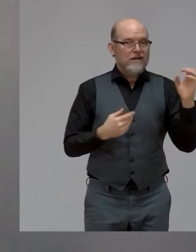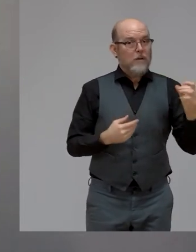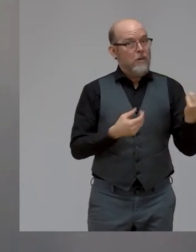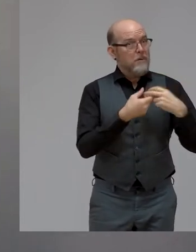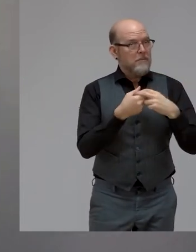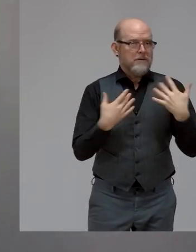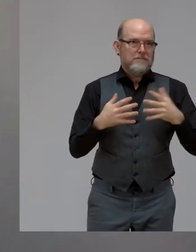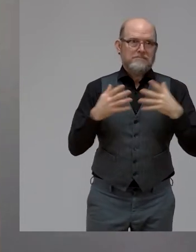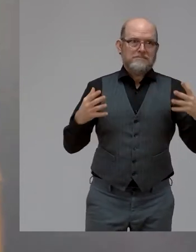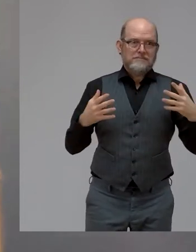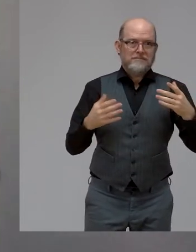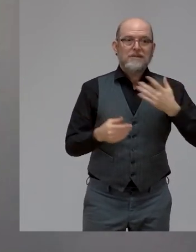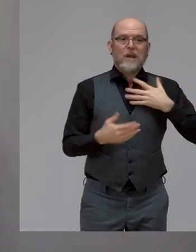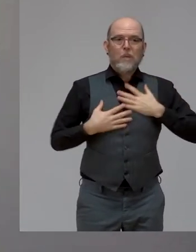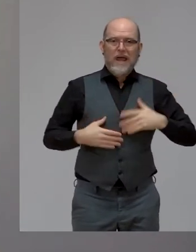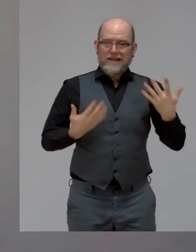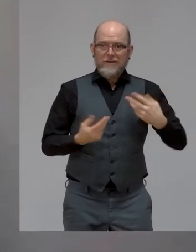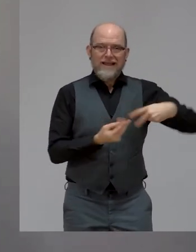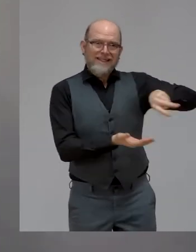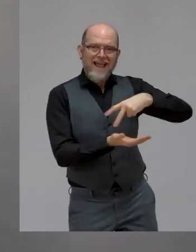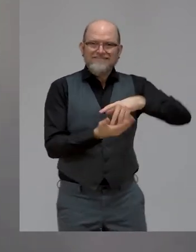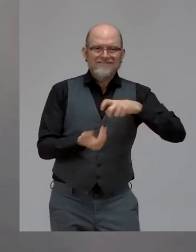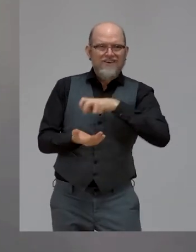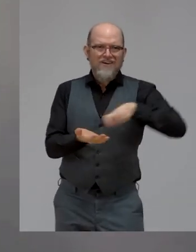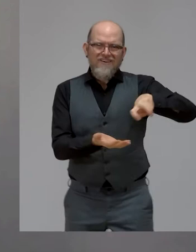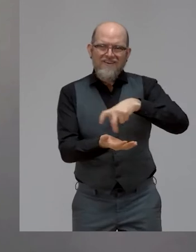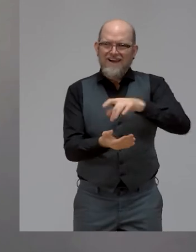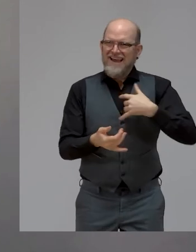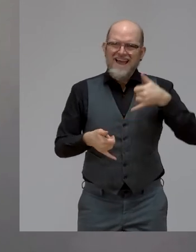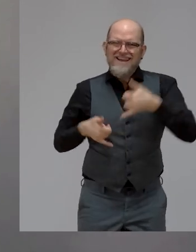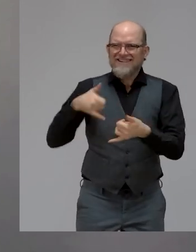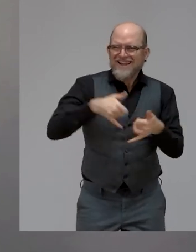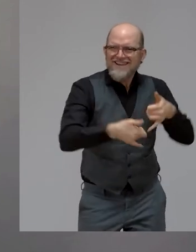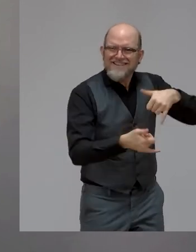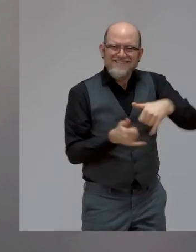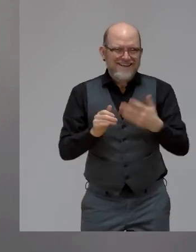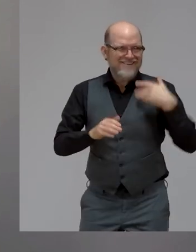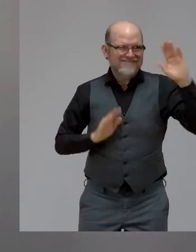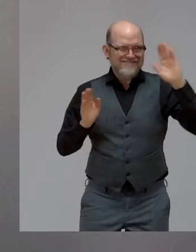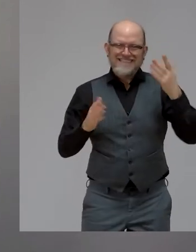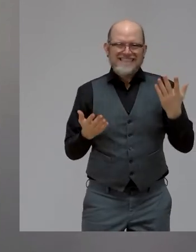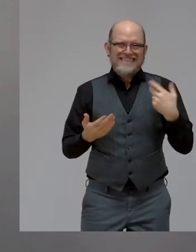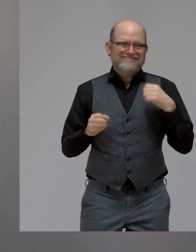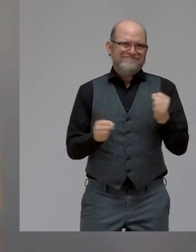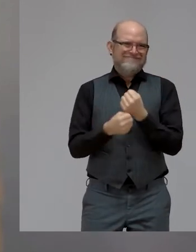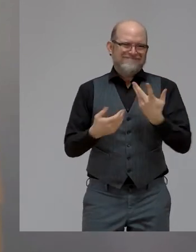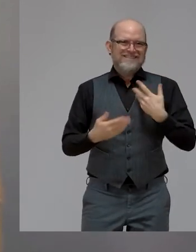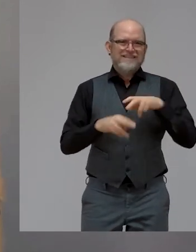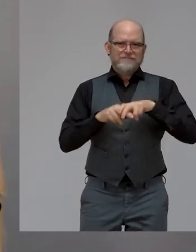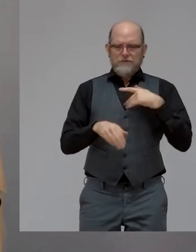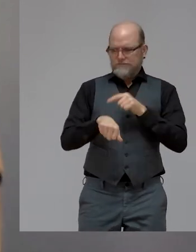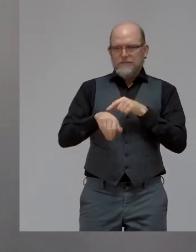Crunch, but I will be keeping time. I have it here on my phone. And I want to introduce you to the head of our Zero